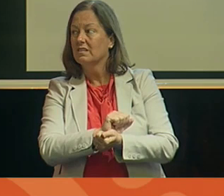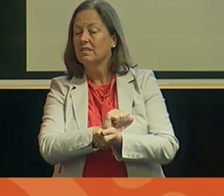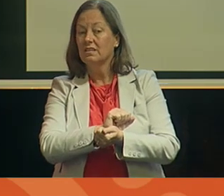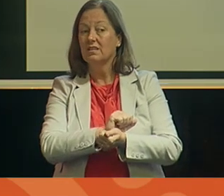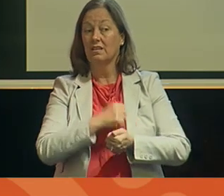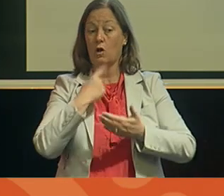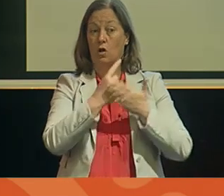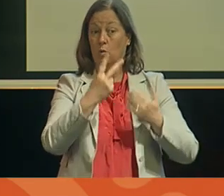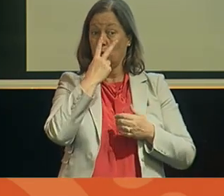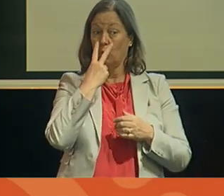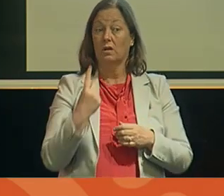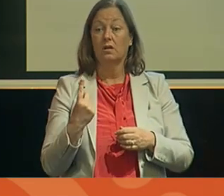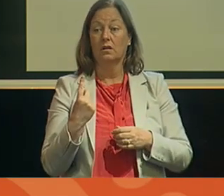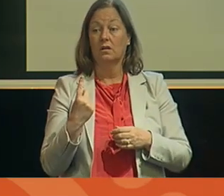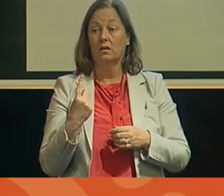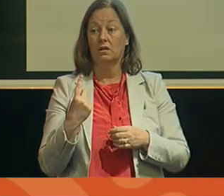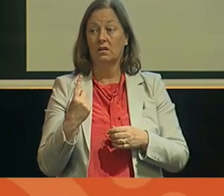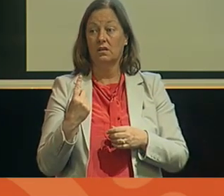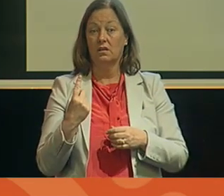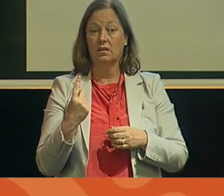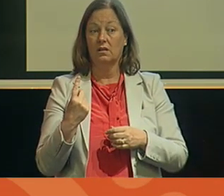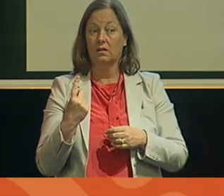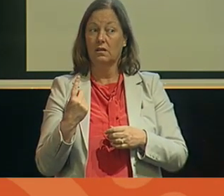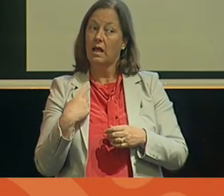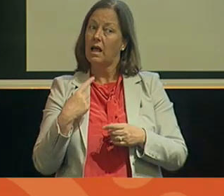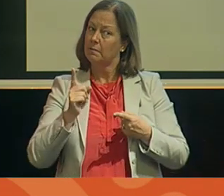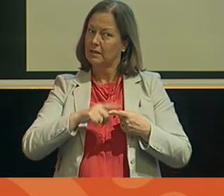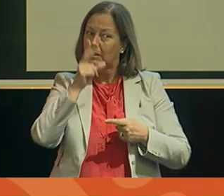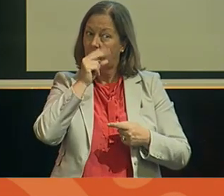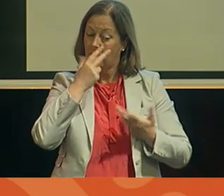only 21 years old. I'm still young though.